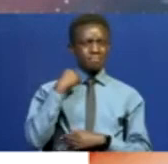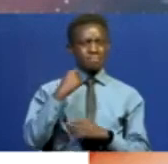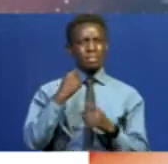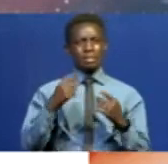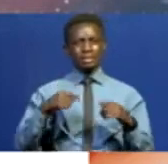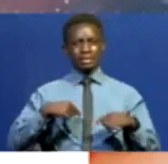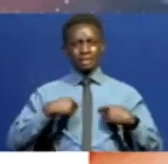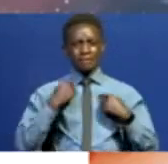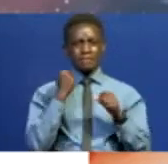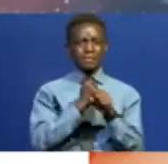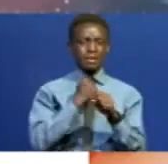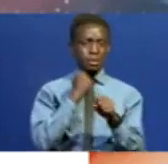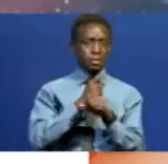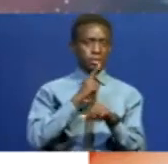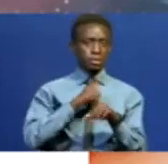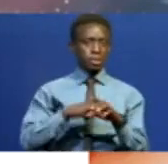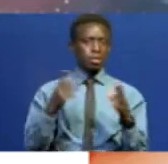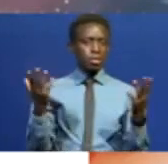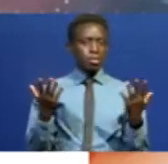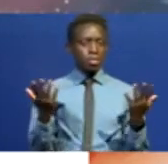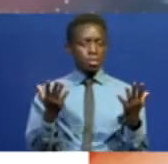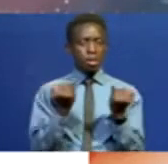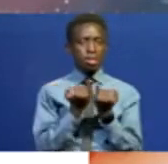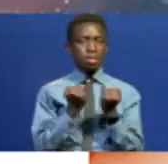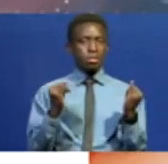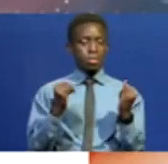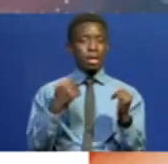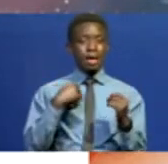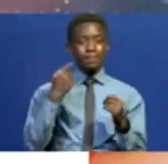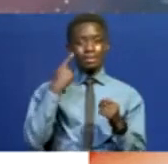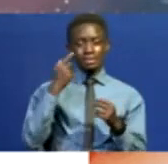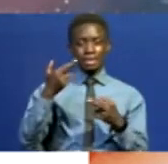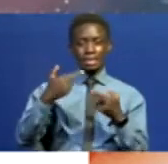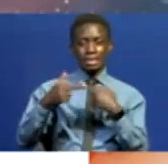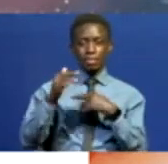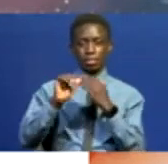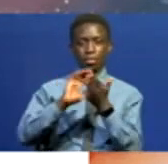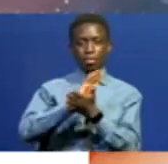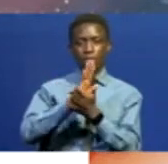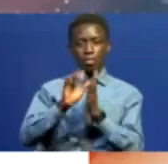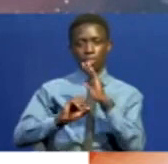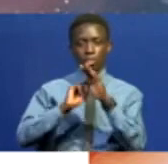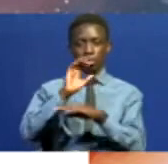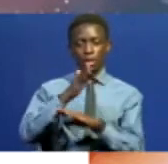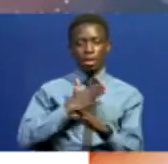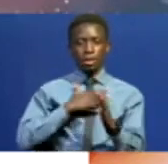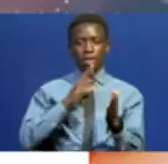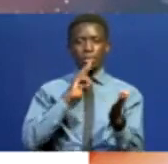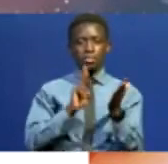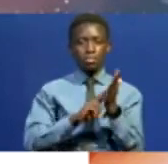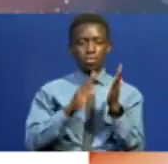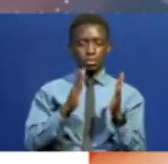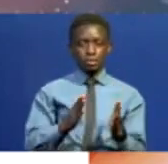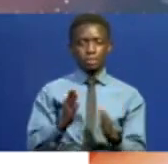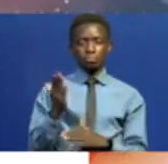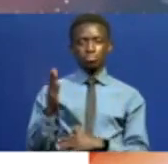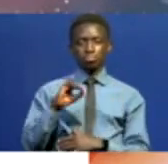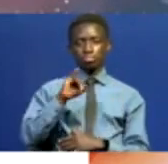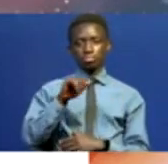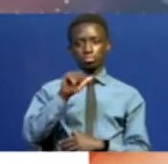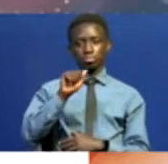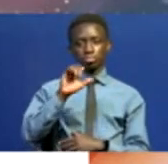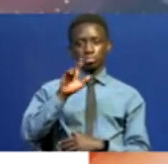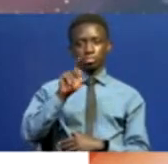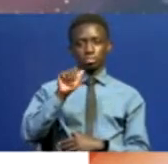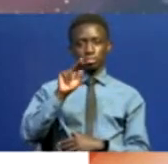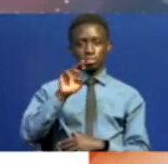for independence. Here now is a review of the film by our reporter Jacqueline Masharia in our weekly segment,